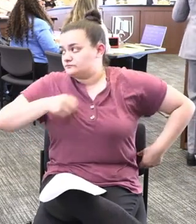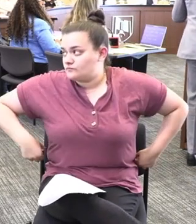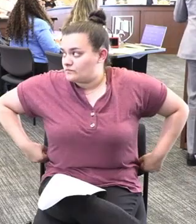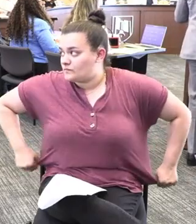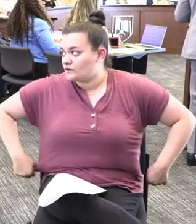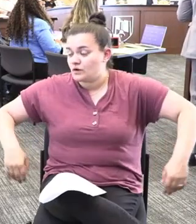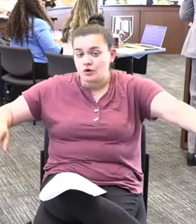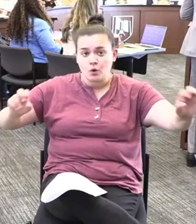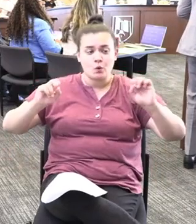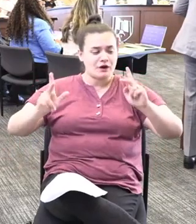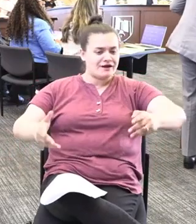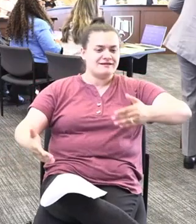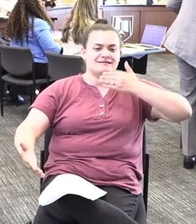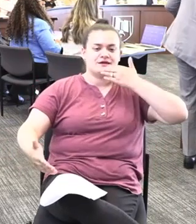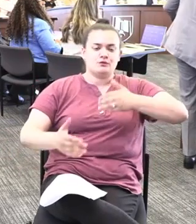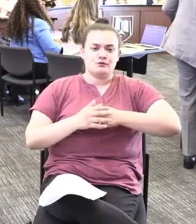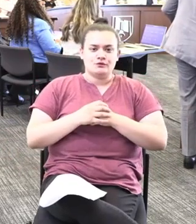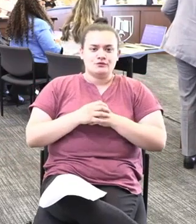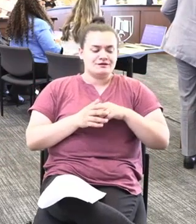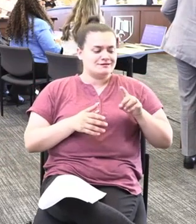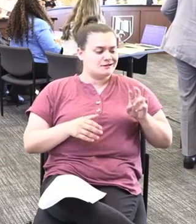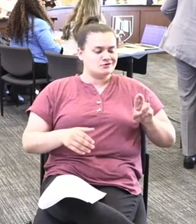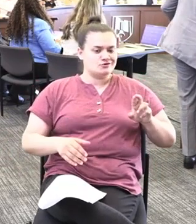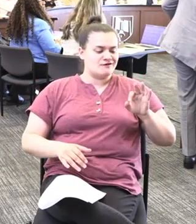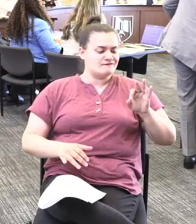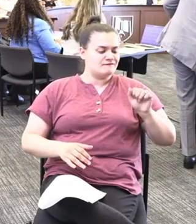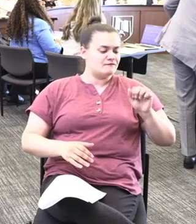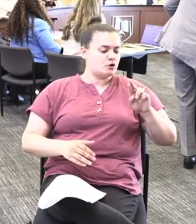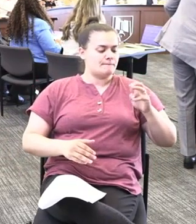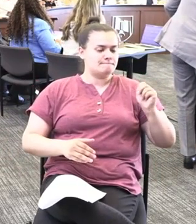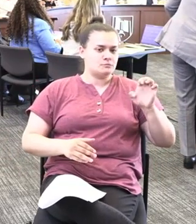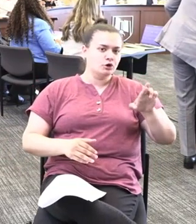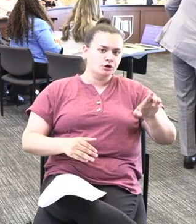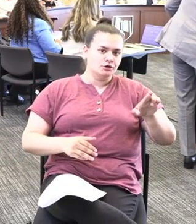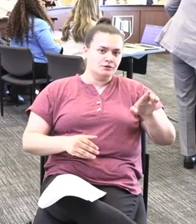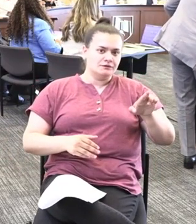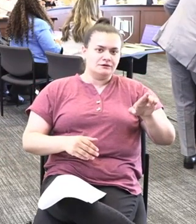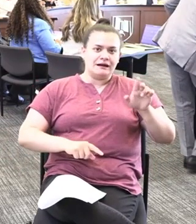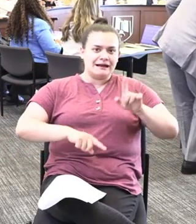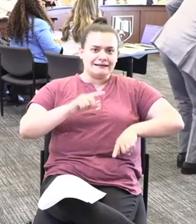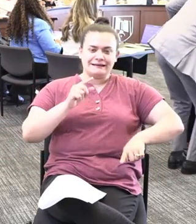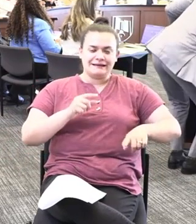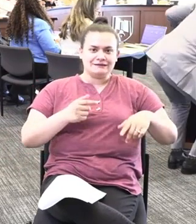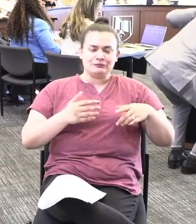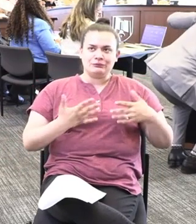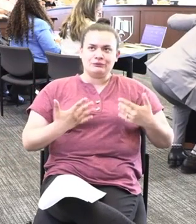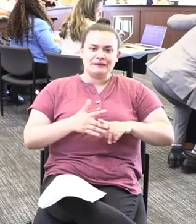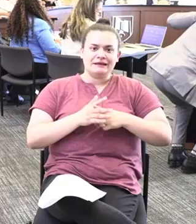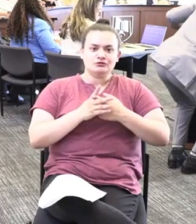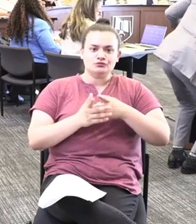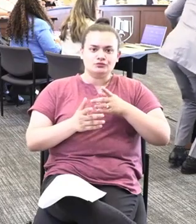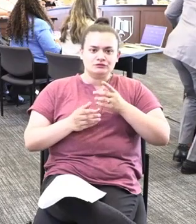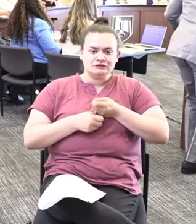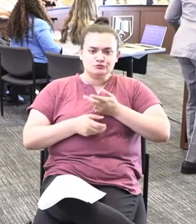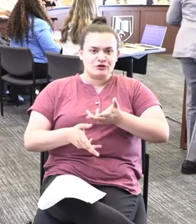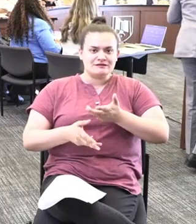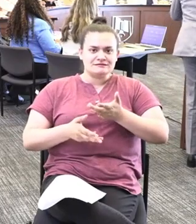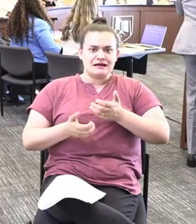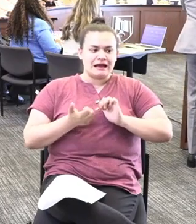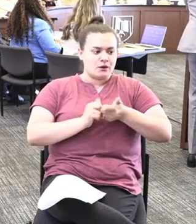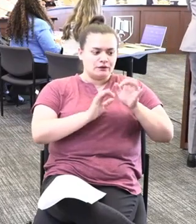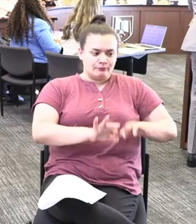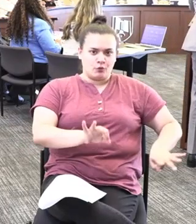All right, thank you, Dr. Farmer. I can't begin to express how important